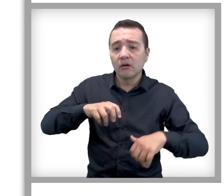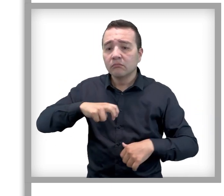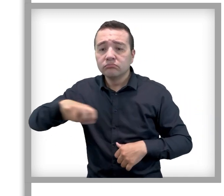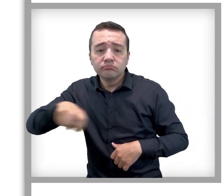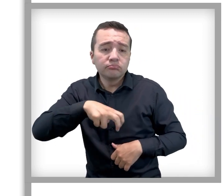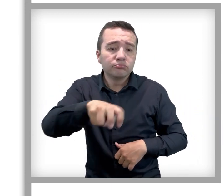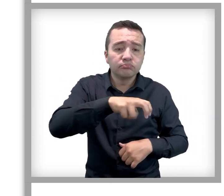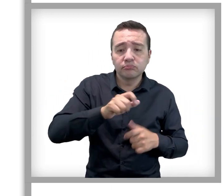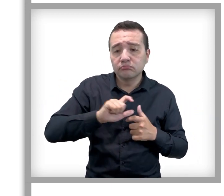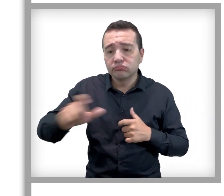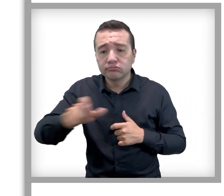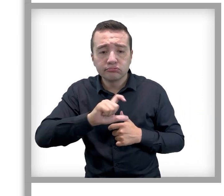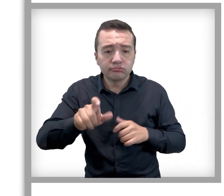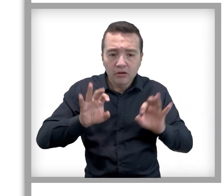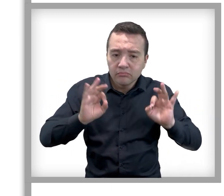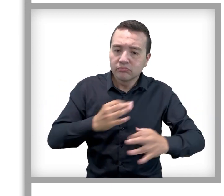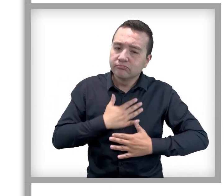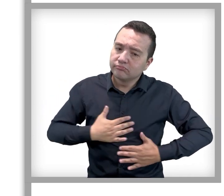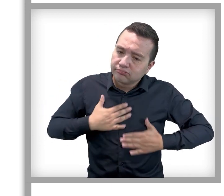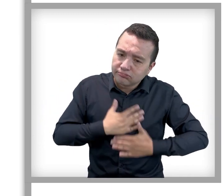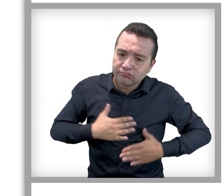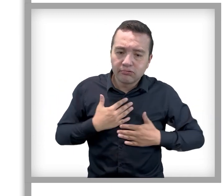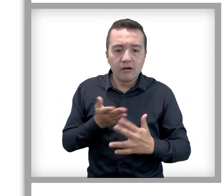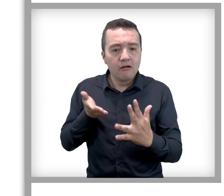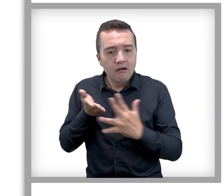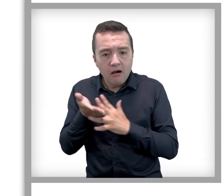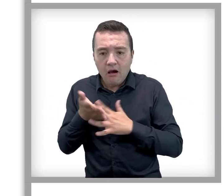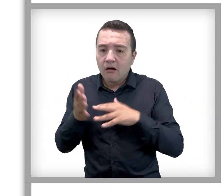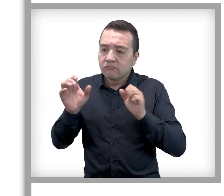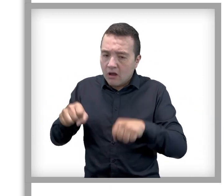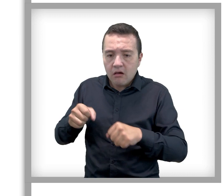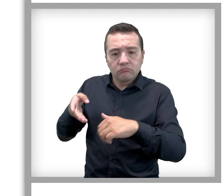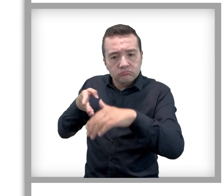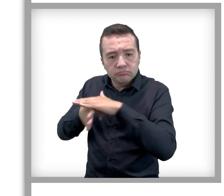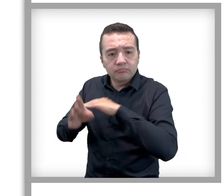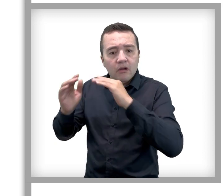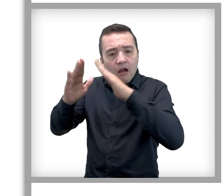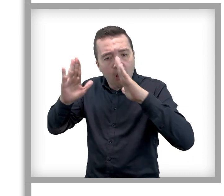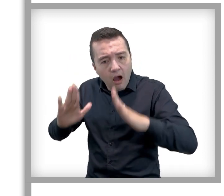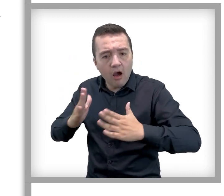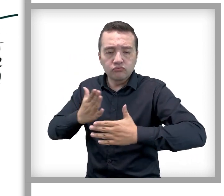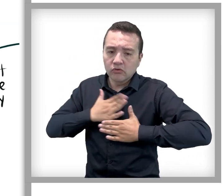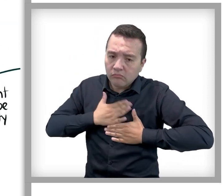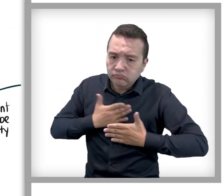inclusive communication, thriving communities, and access to opportunities.